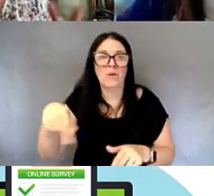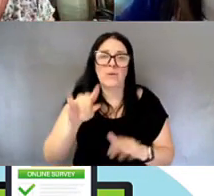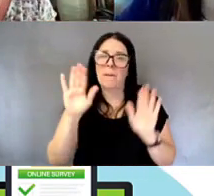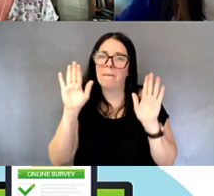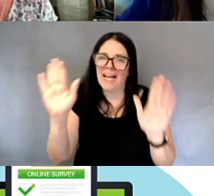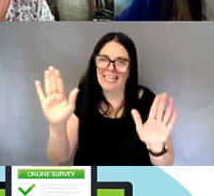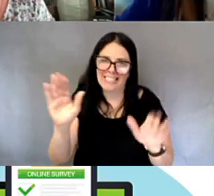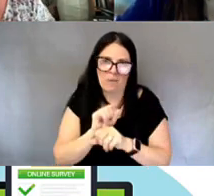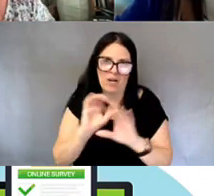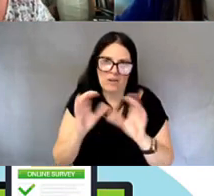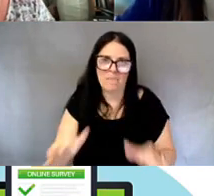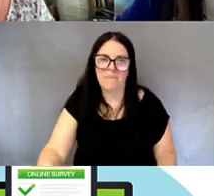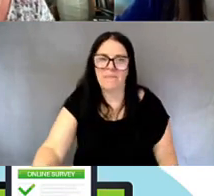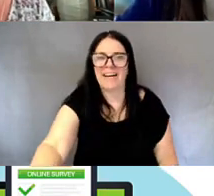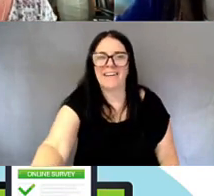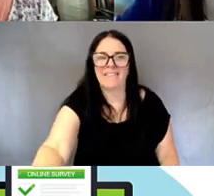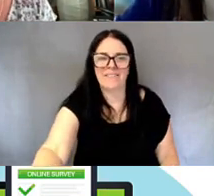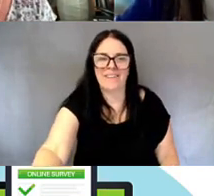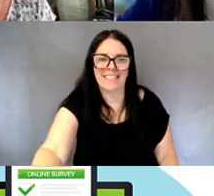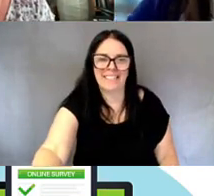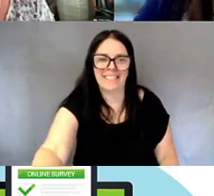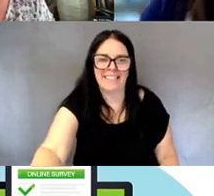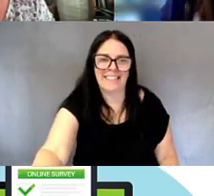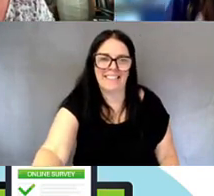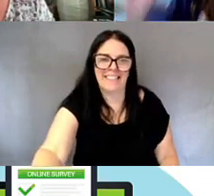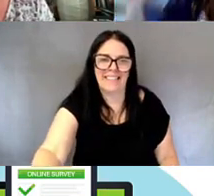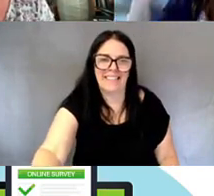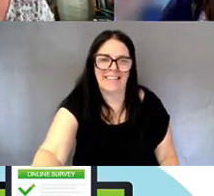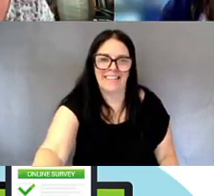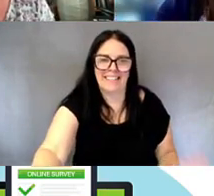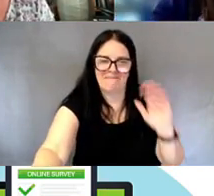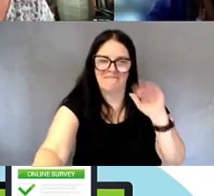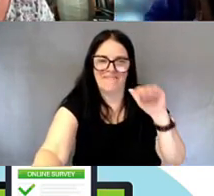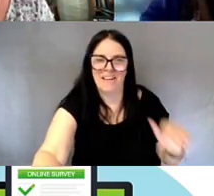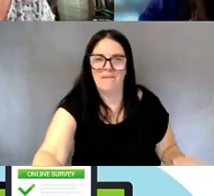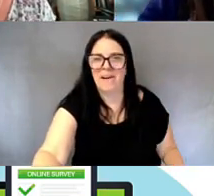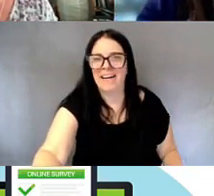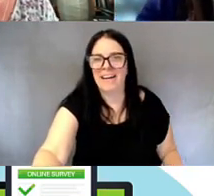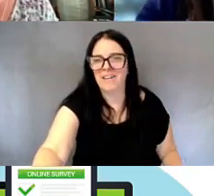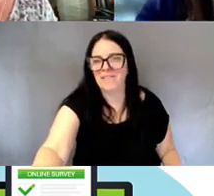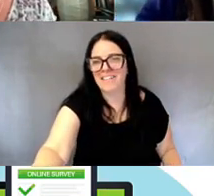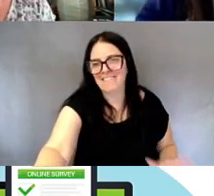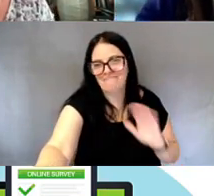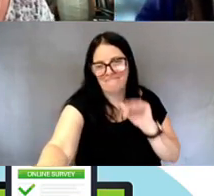amazing. Thank you. Thank you all. Bye, everyone.